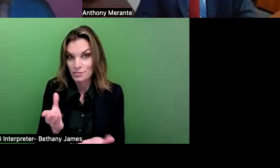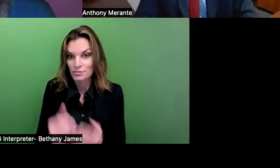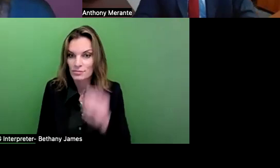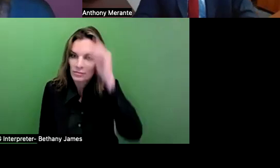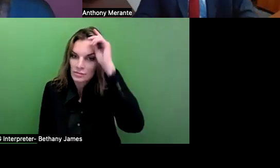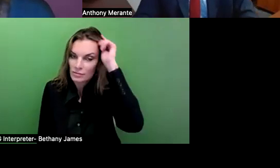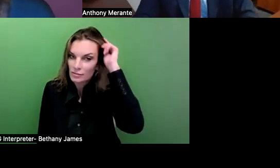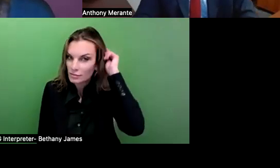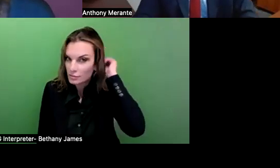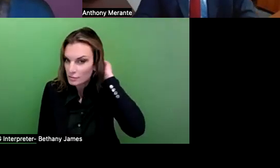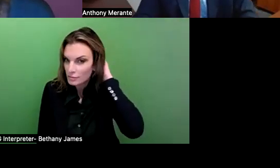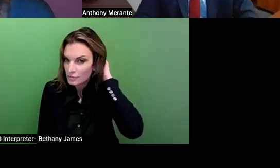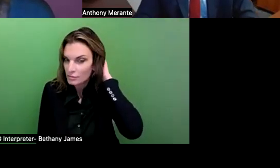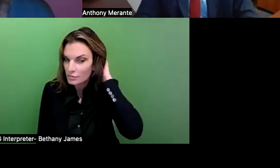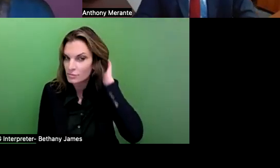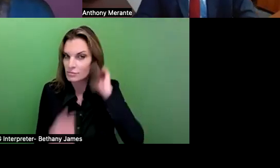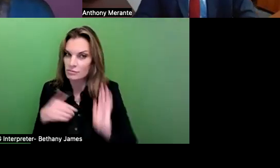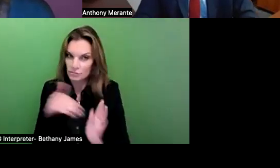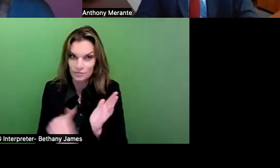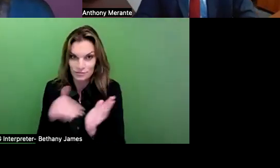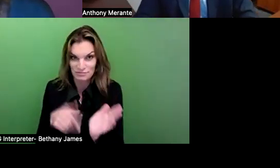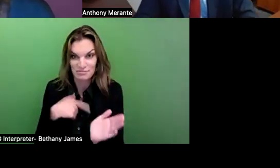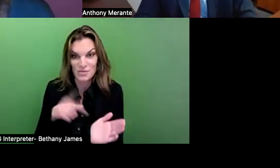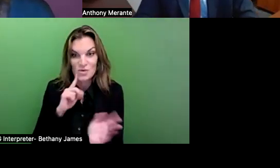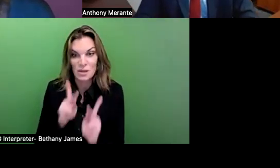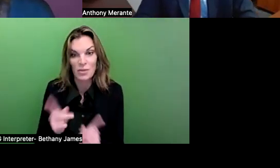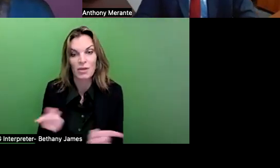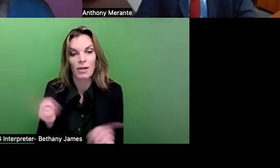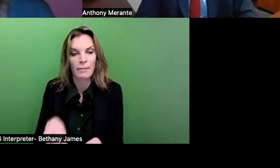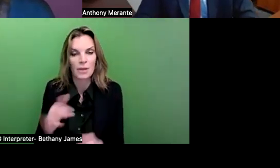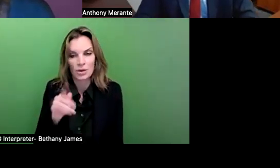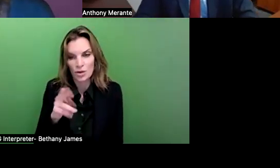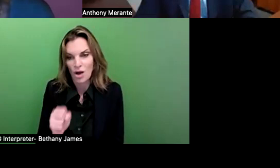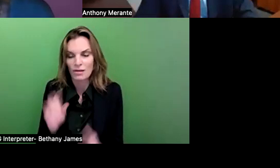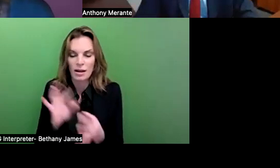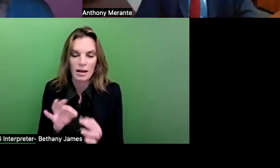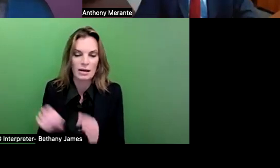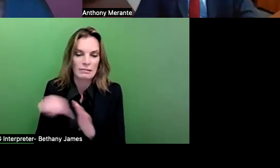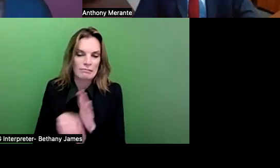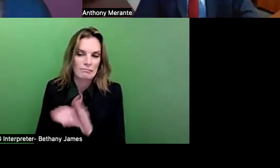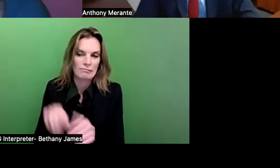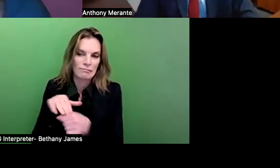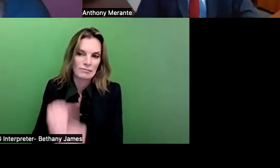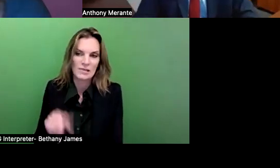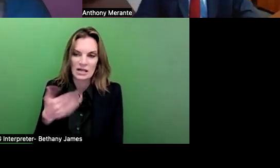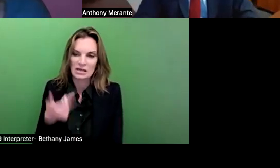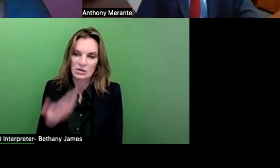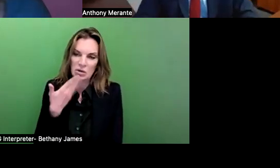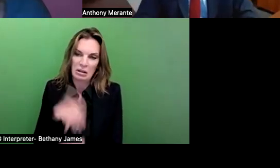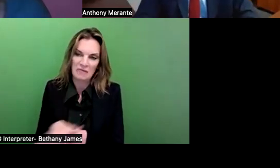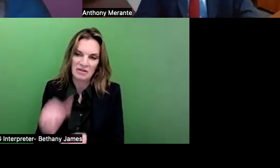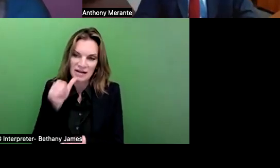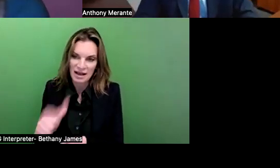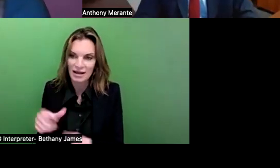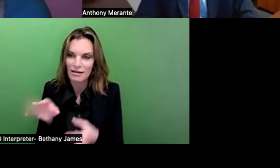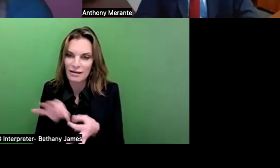I for my whole life, I've heard people come to Yonkers and dismiss our city and say we weren't good enough, say that our kids weren't good enough, saying that